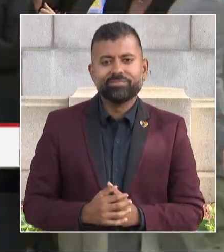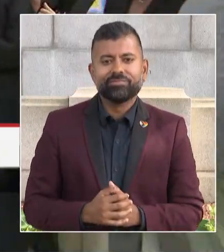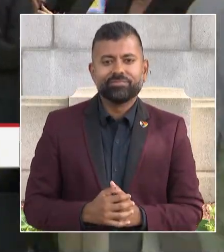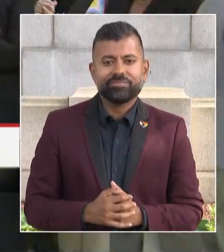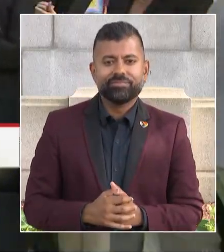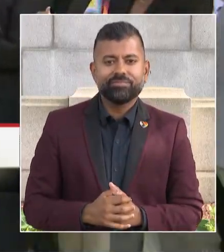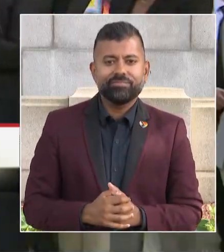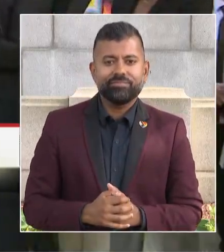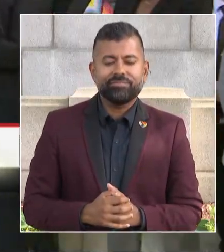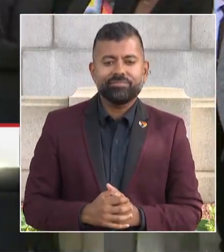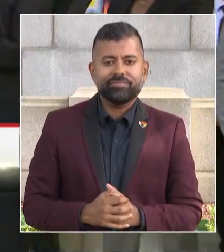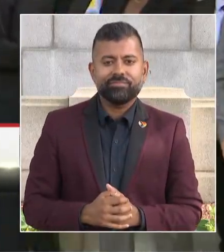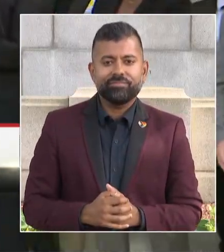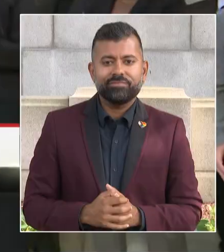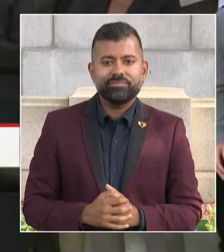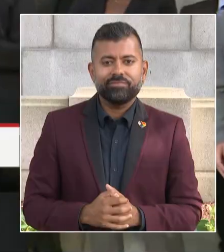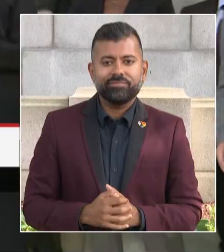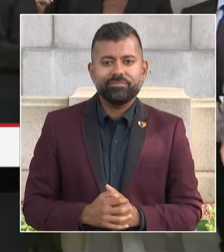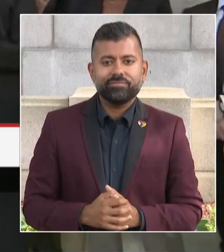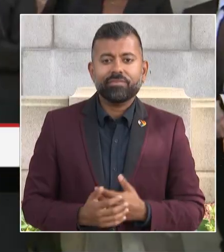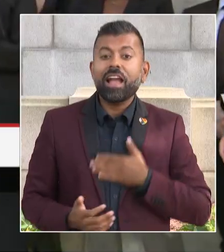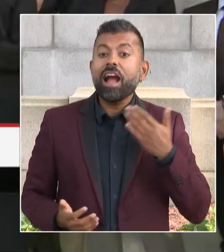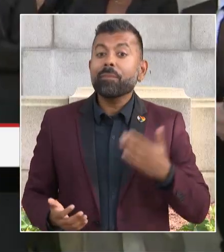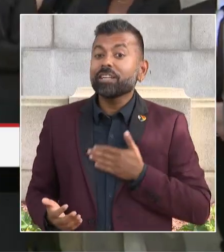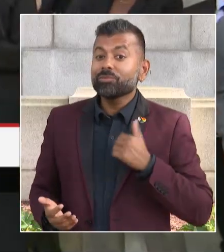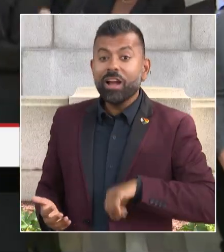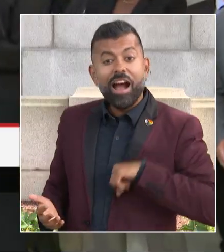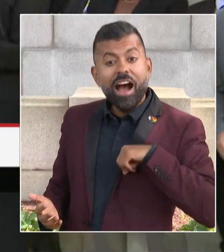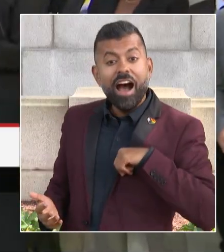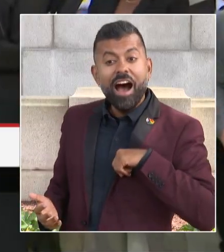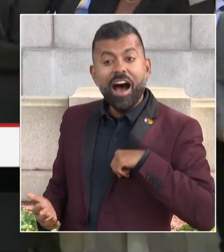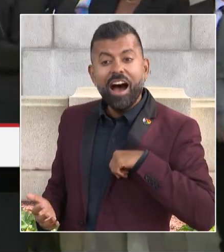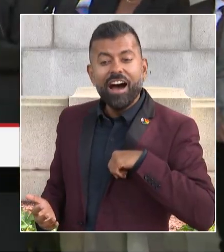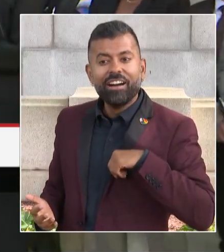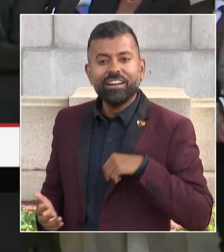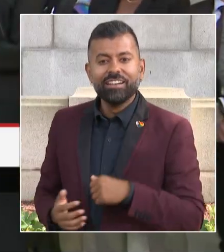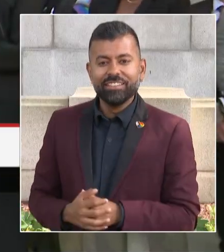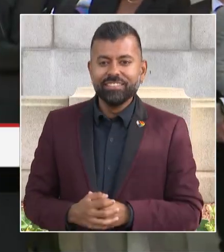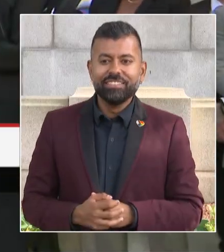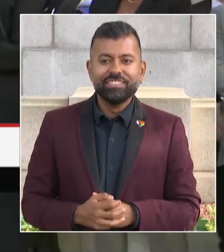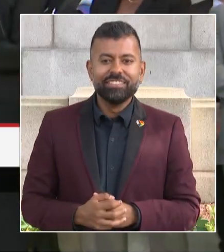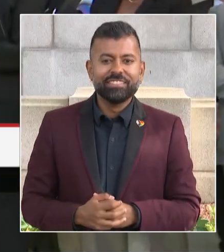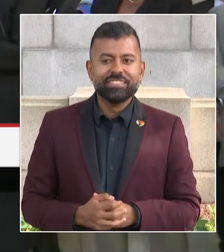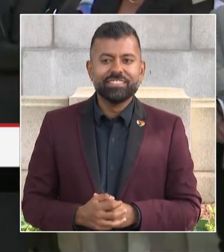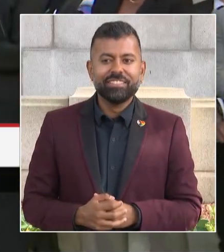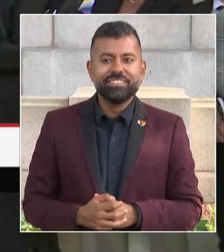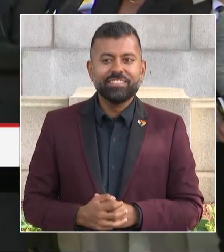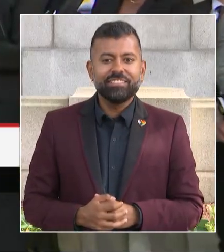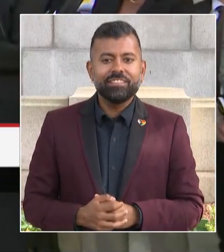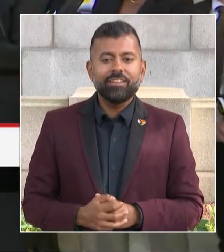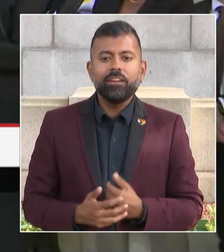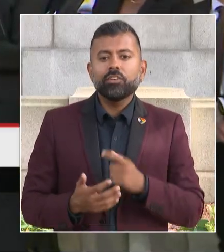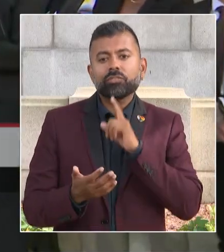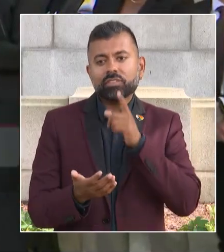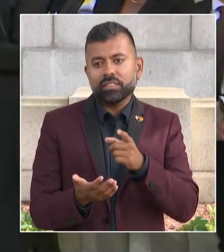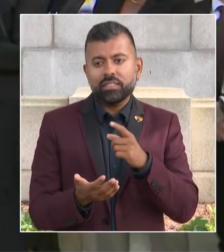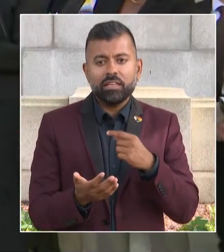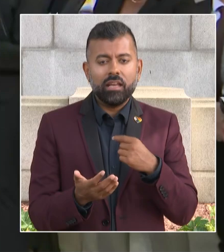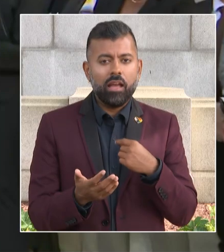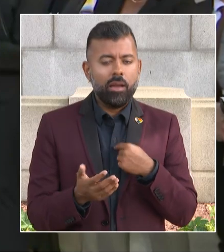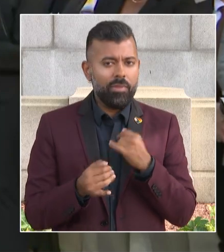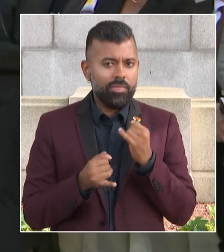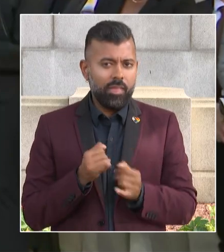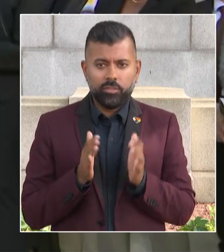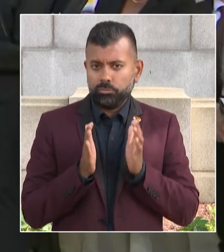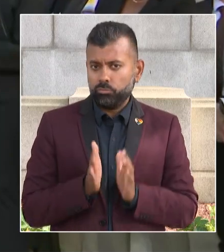Happy Pride, y'all. Happy Pride. All right, I am acutely aware of the fact that I think I'm the only one standing between you and a flag raising, so